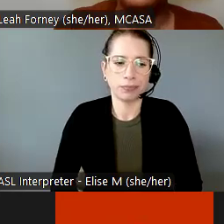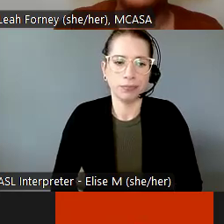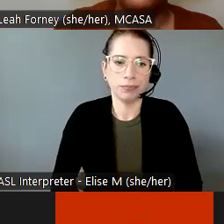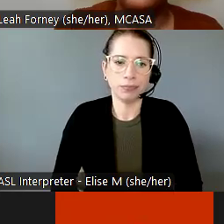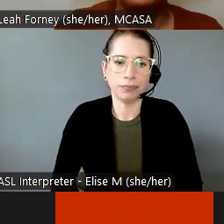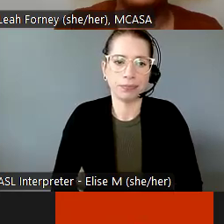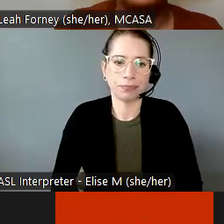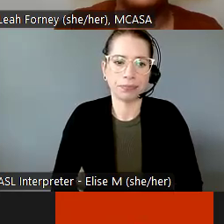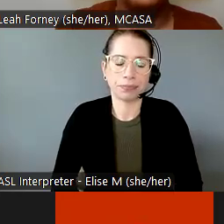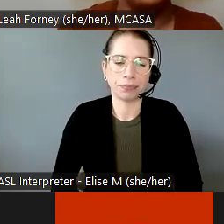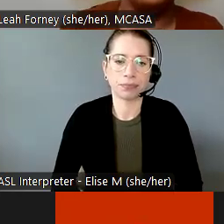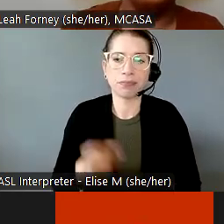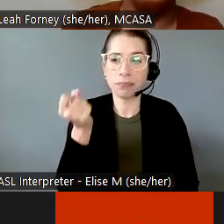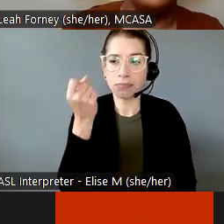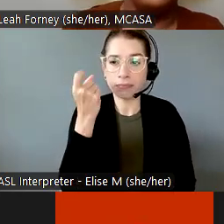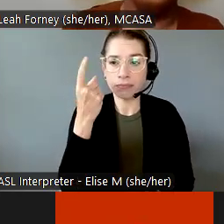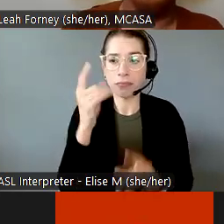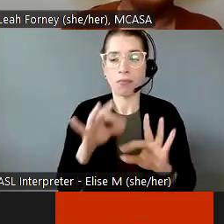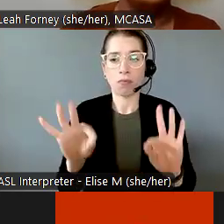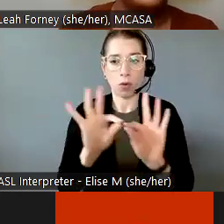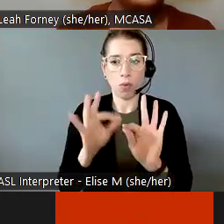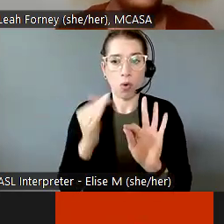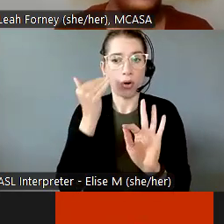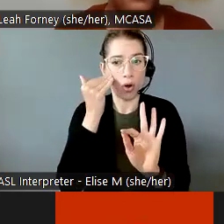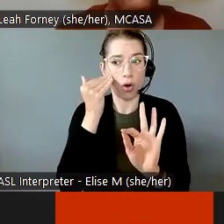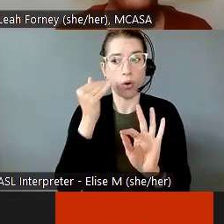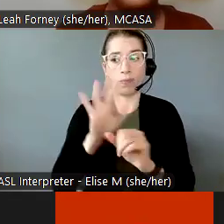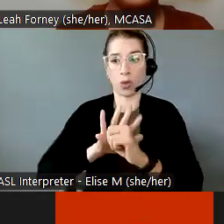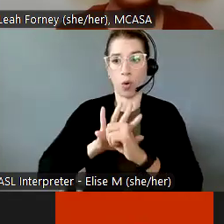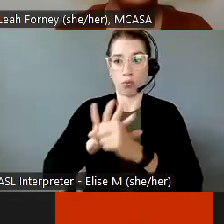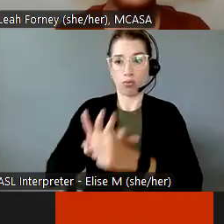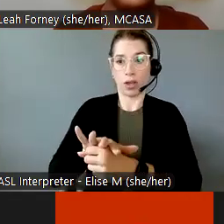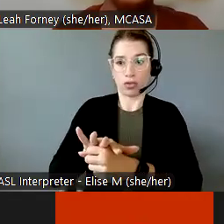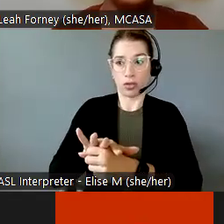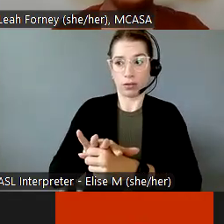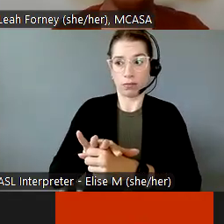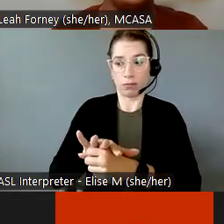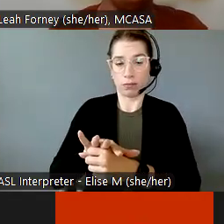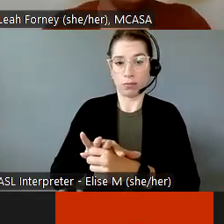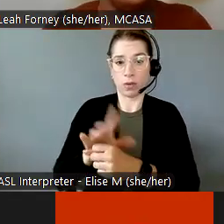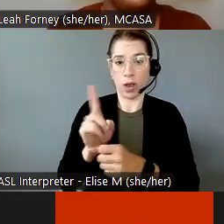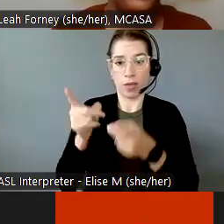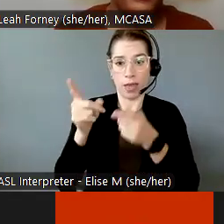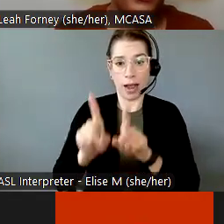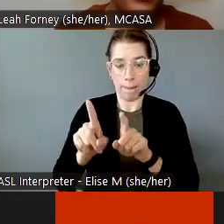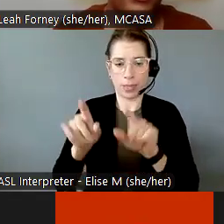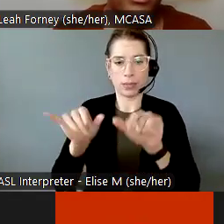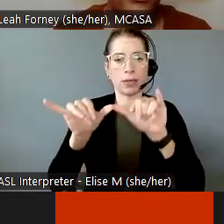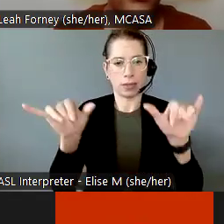Now, it is important to know that oppression operates in systems of power.